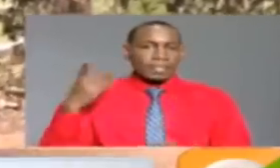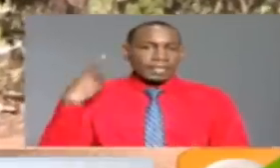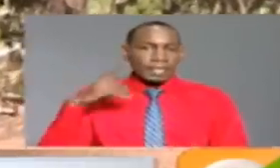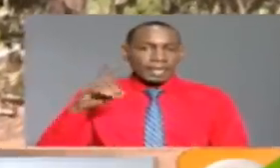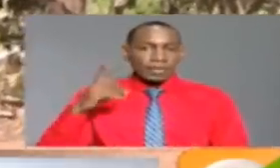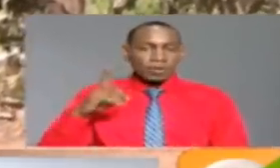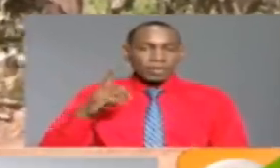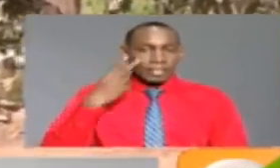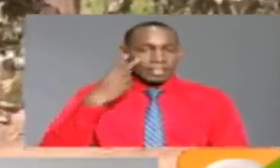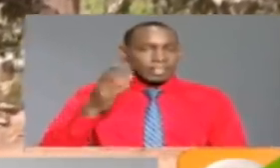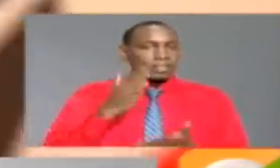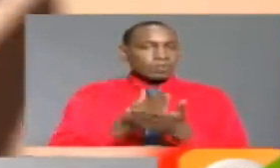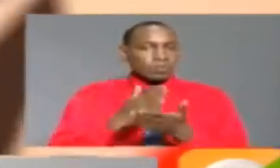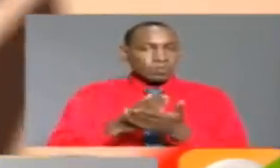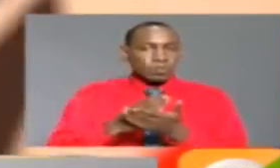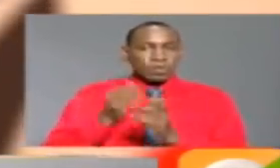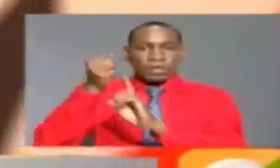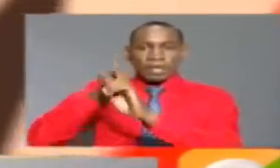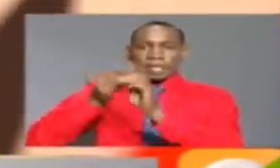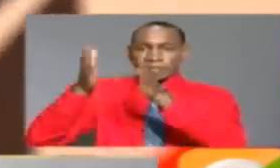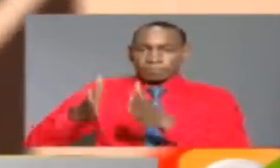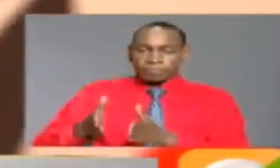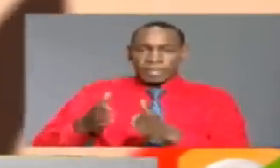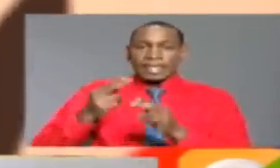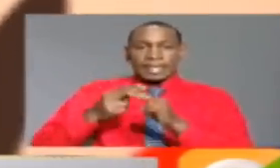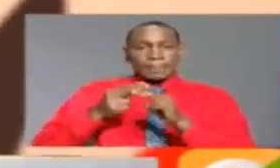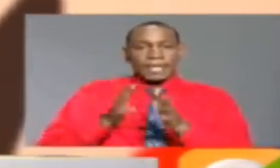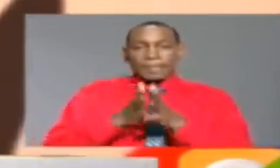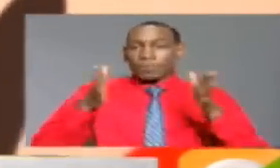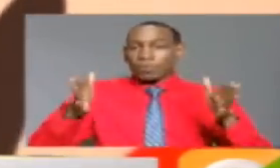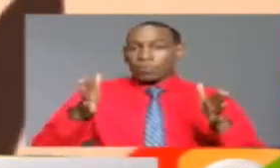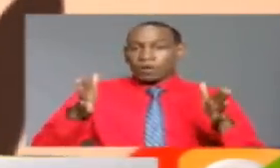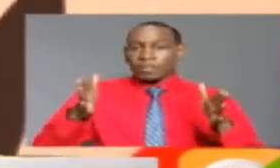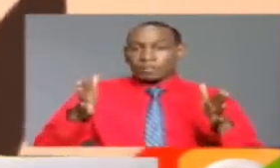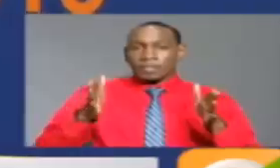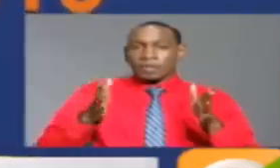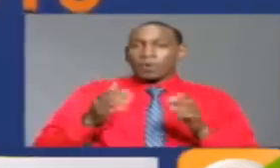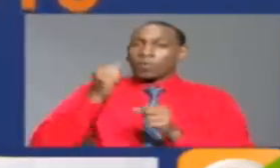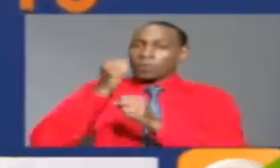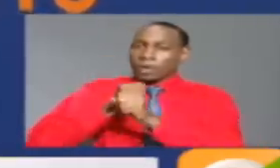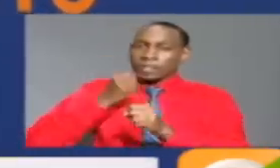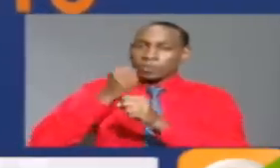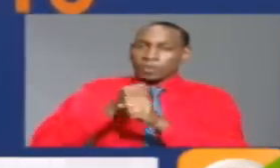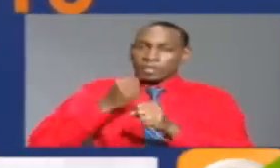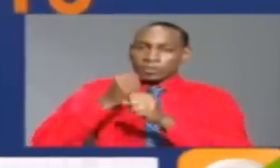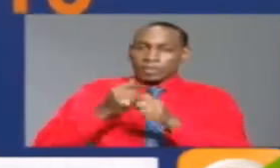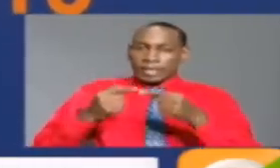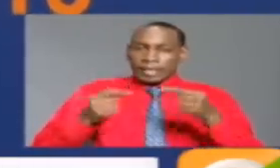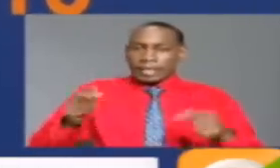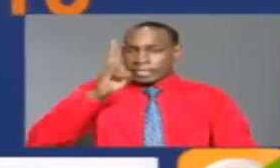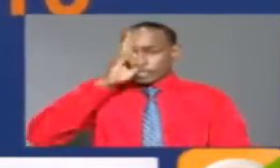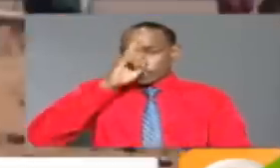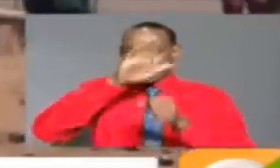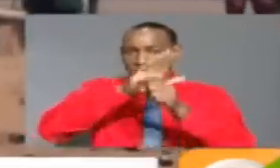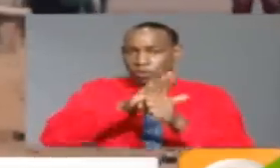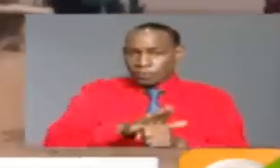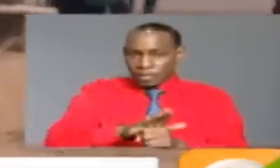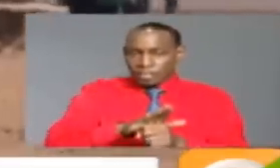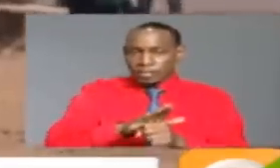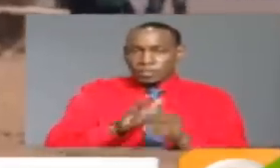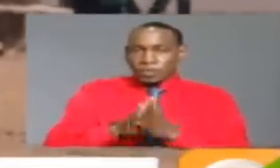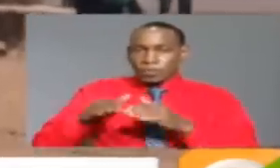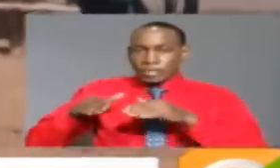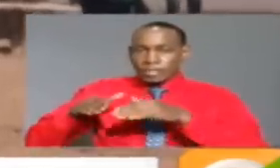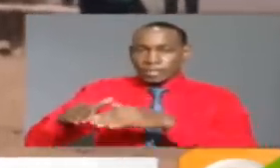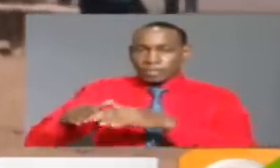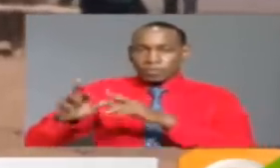established that indeed Caroline was a household name, given her aggression against police brutality, sexual